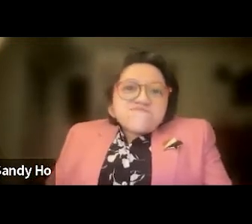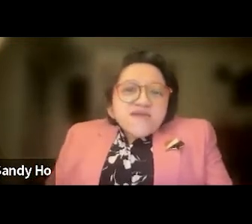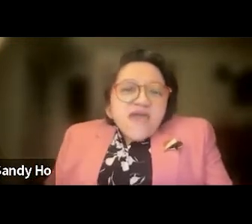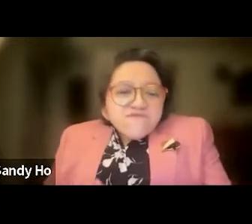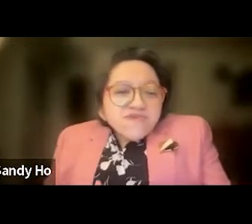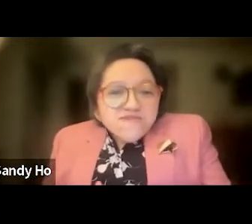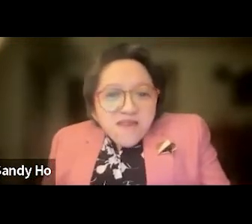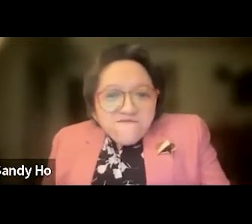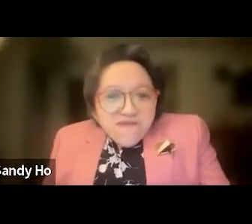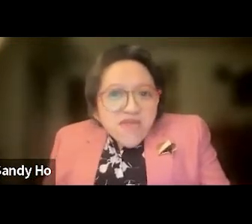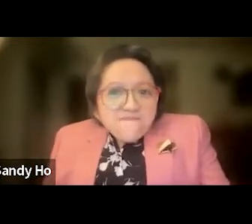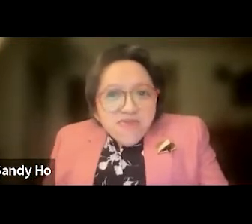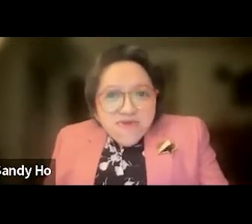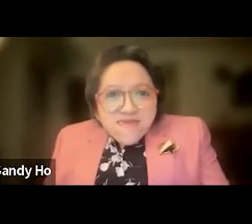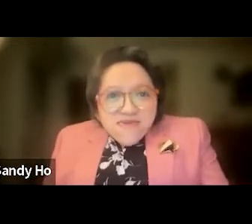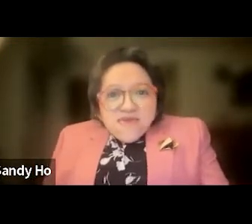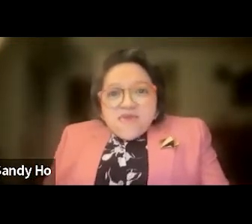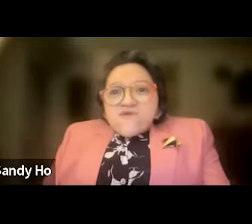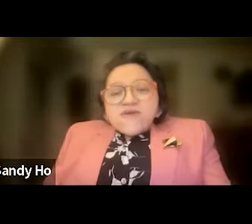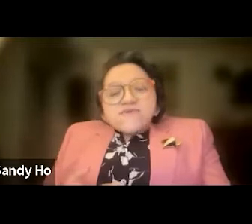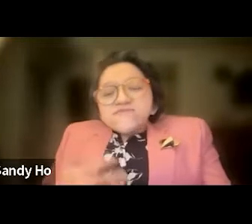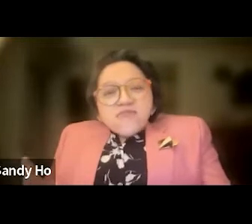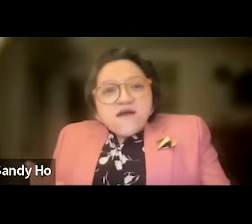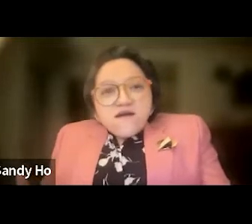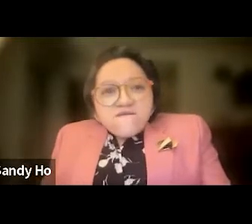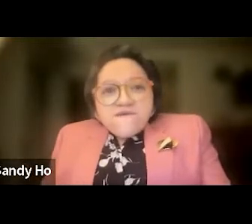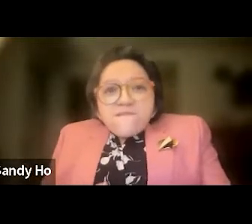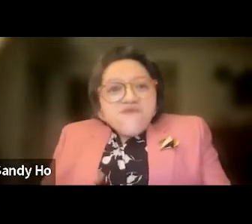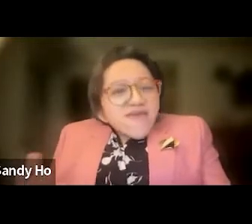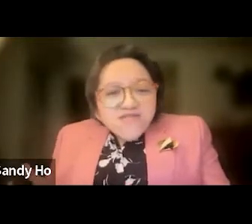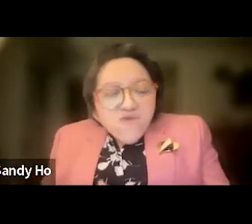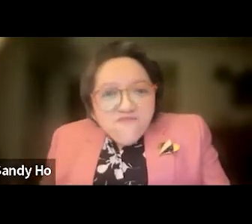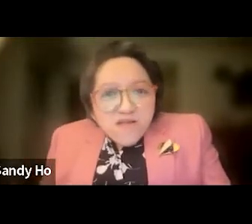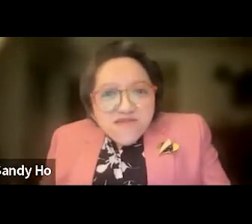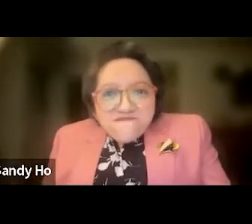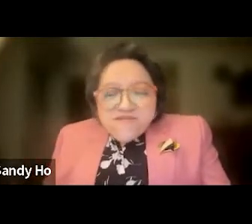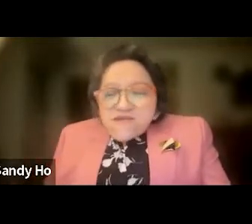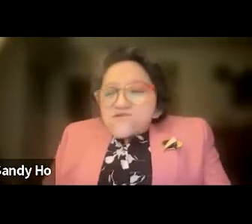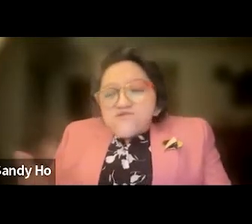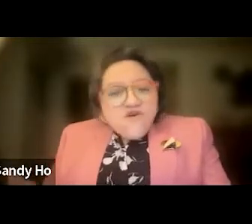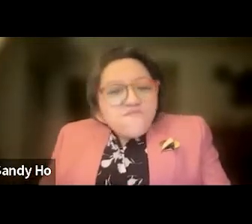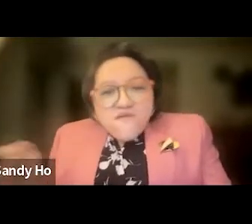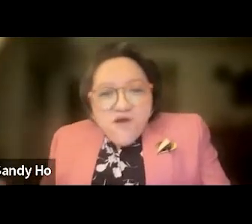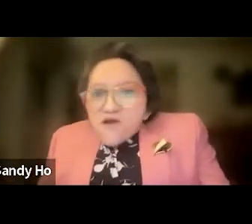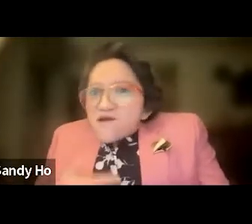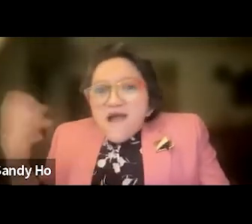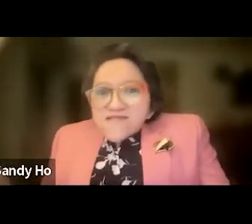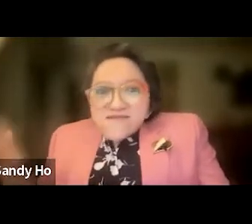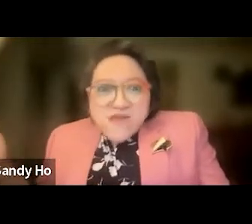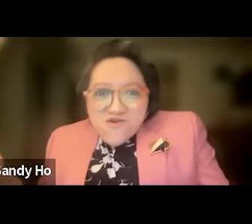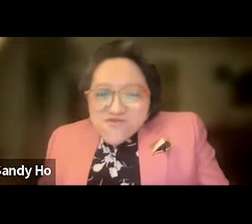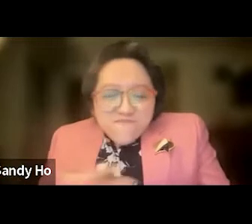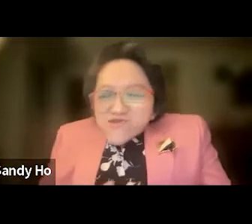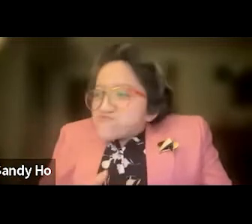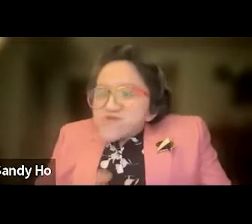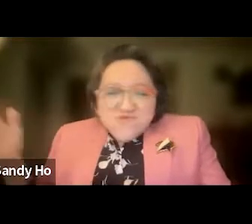of this being evidence that her family had made it, right, and instead of bragging to our relatives, gong gong po po, aunties